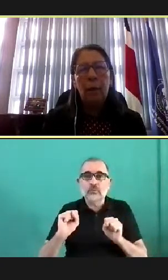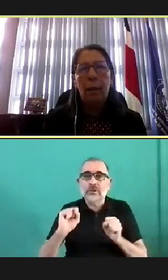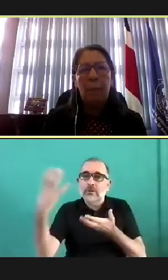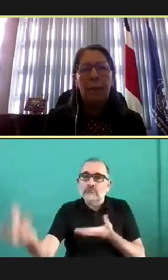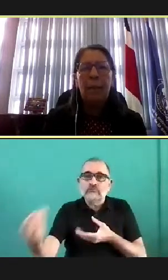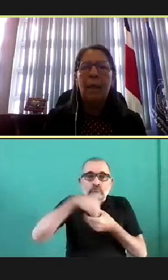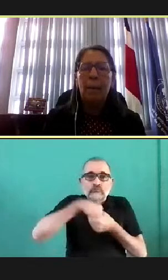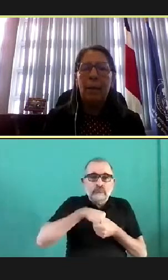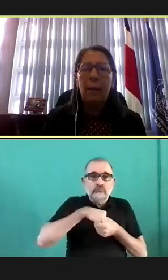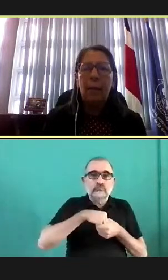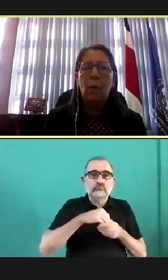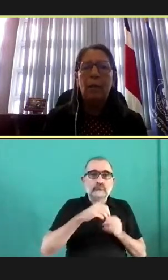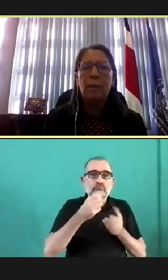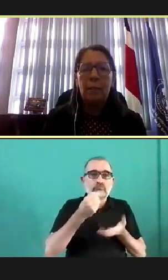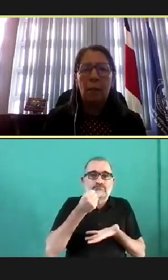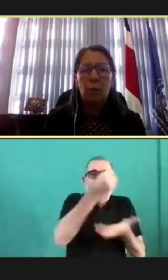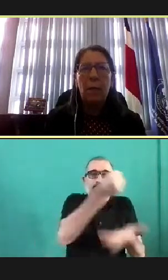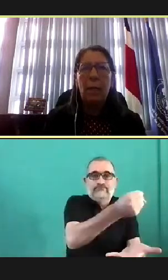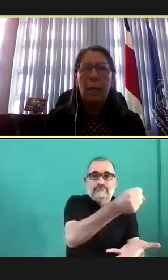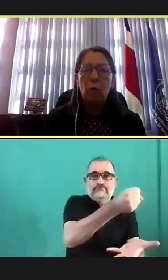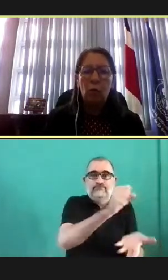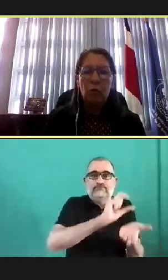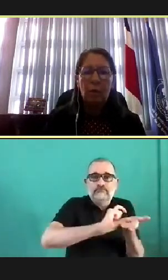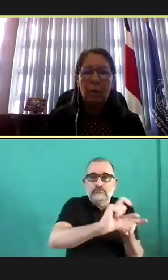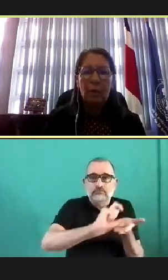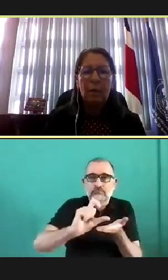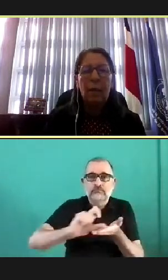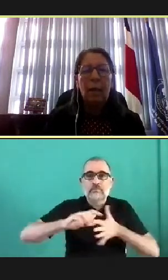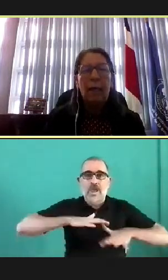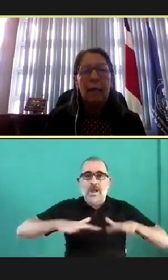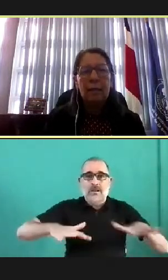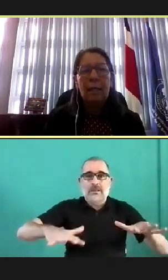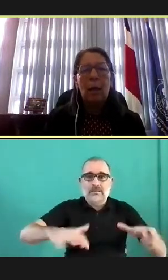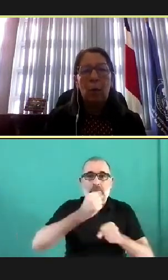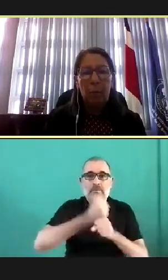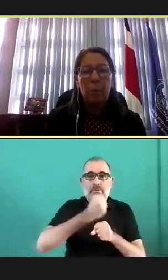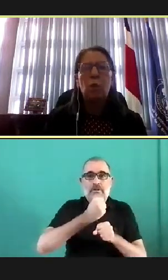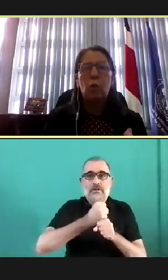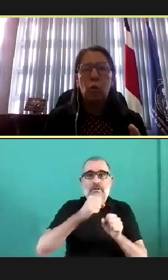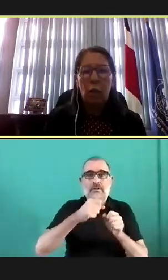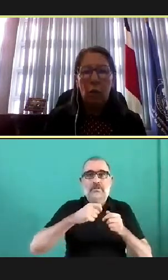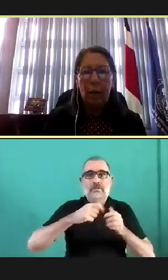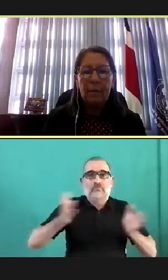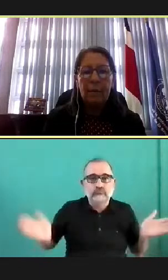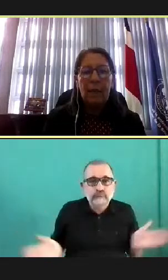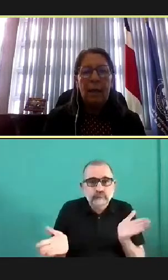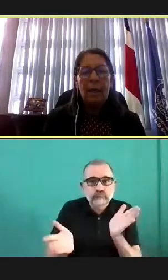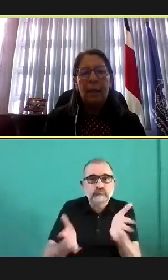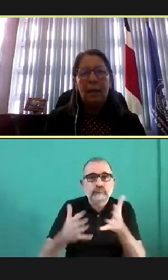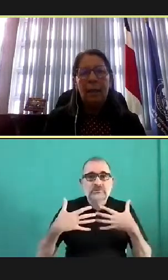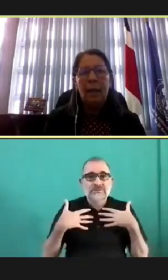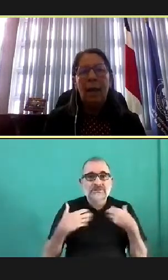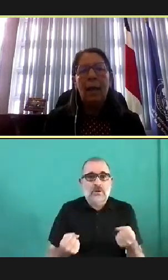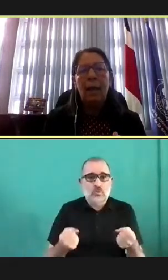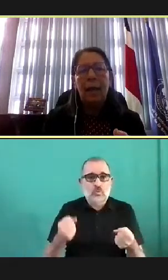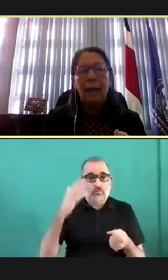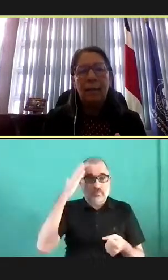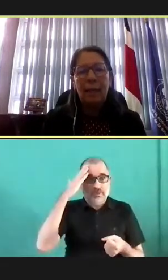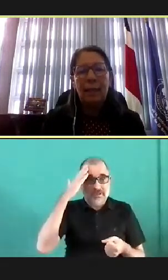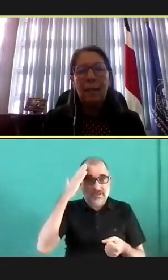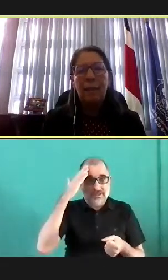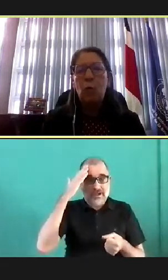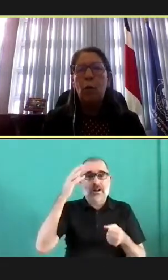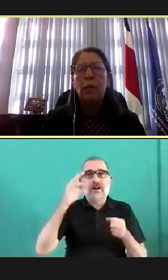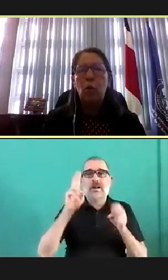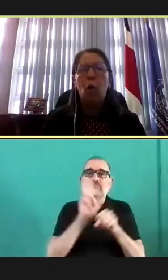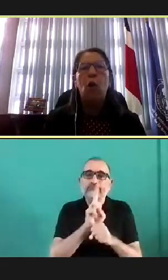mental health prevention measures. So as a result of the pandemic, we are focused also